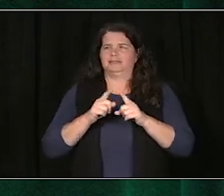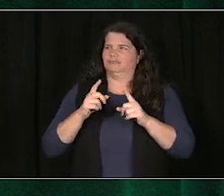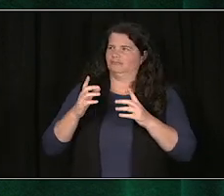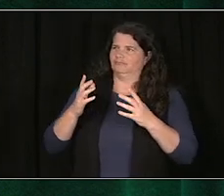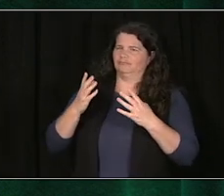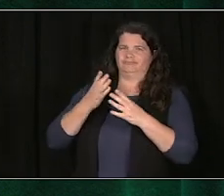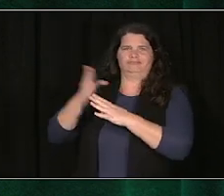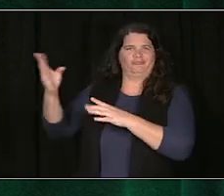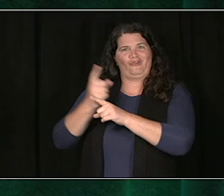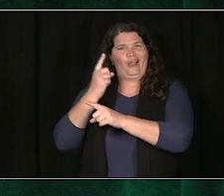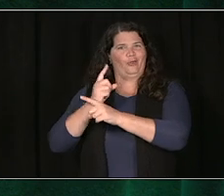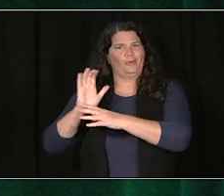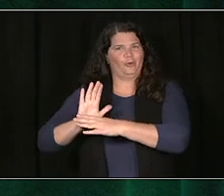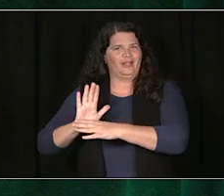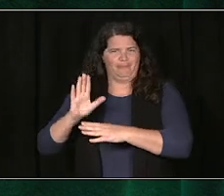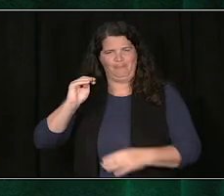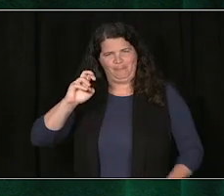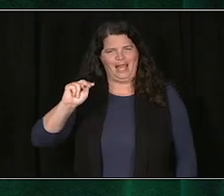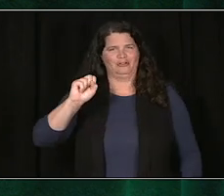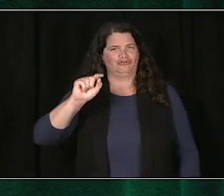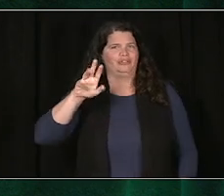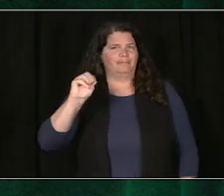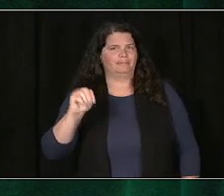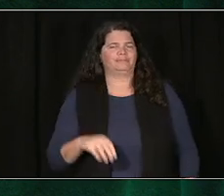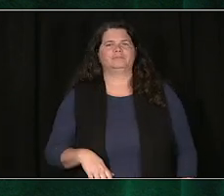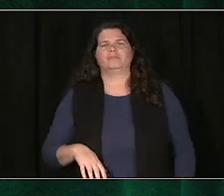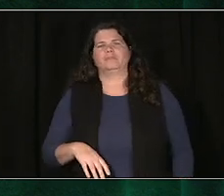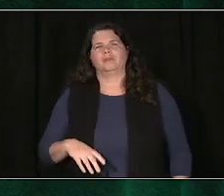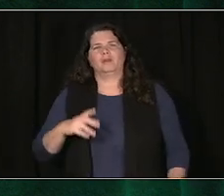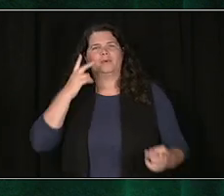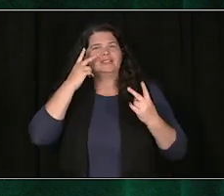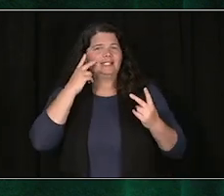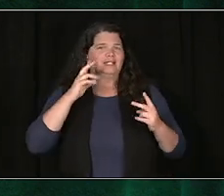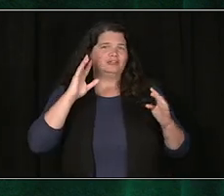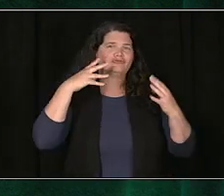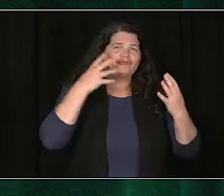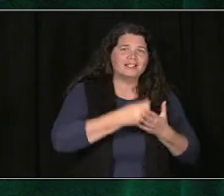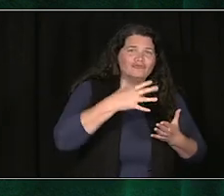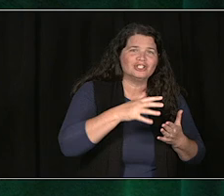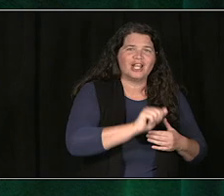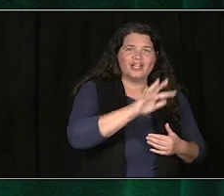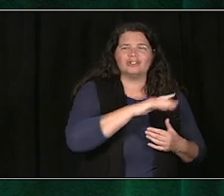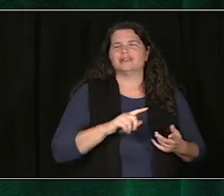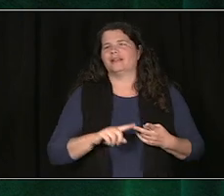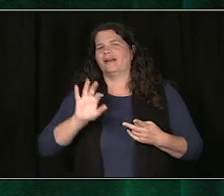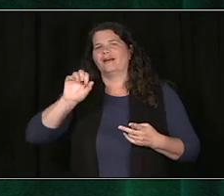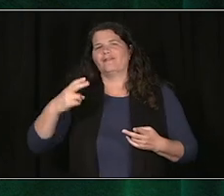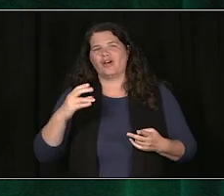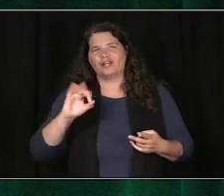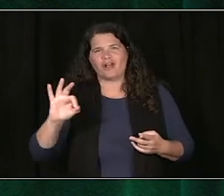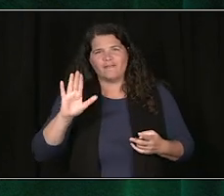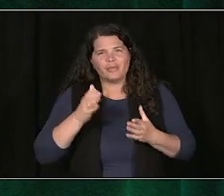movie. And then we've seen Crazy Rich Asians, we've seen, you know, Fresh Off the Boat, we've seen a lot more, you know,